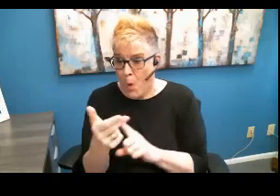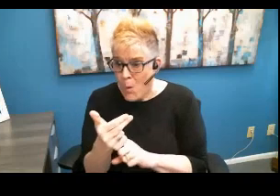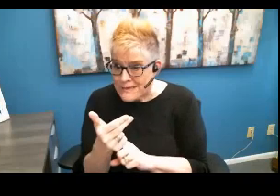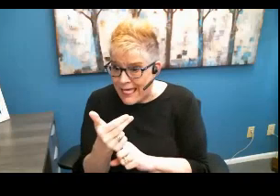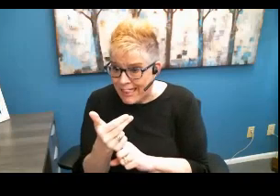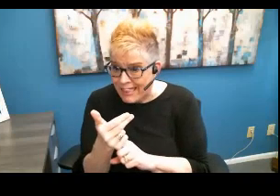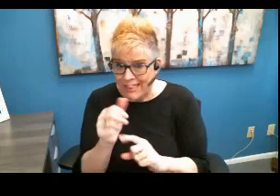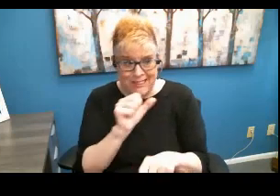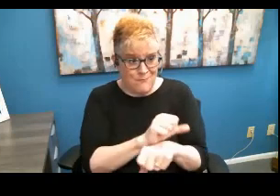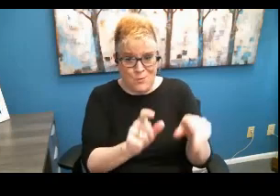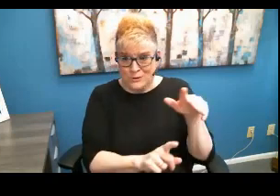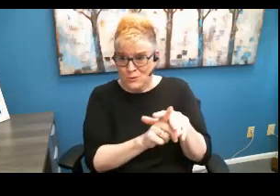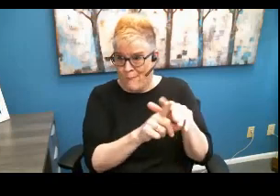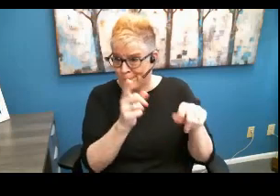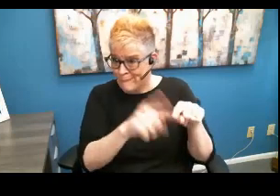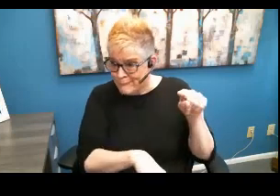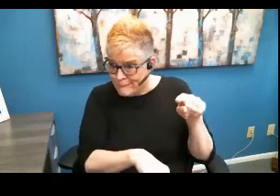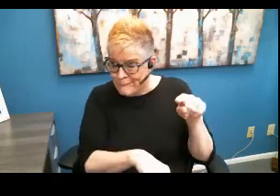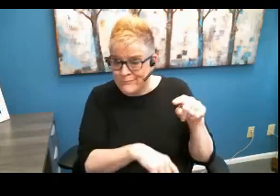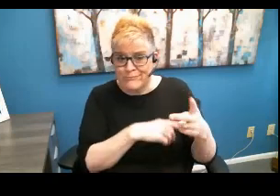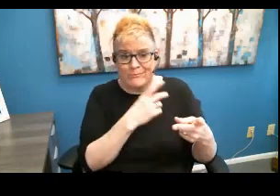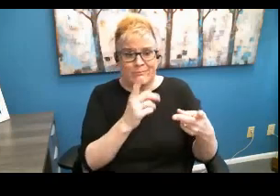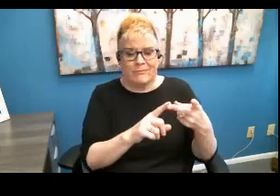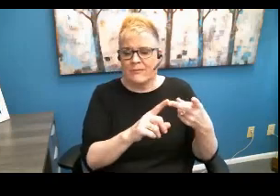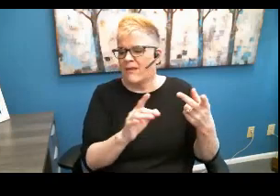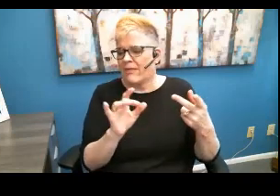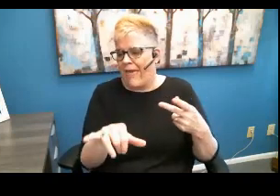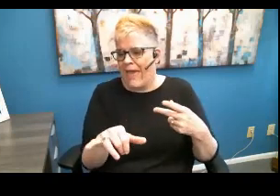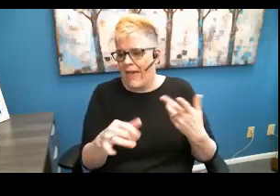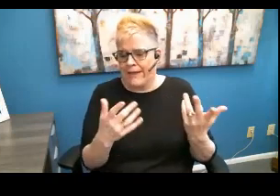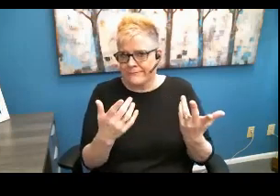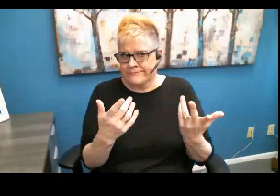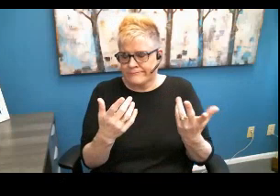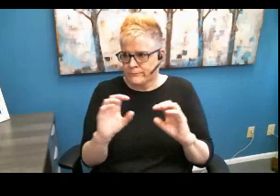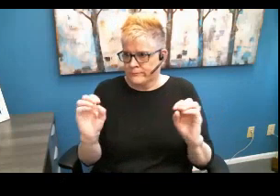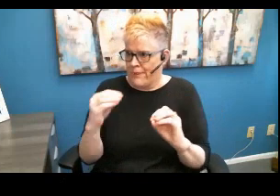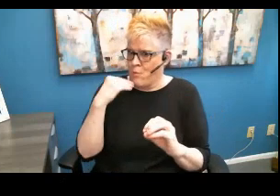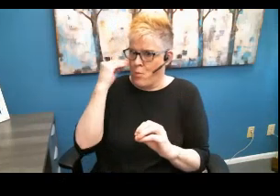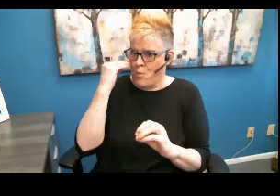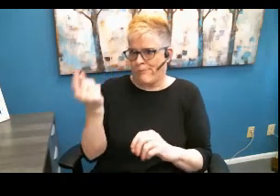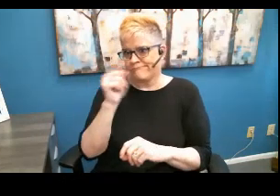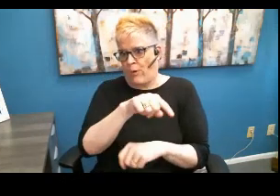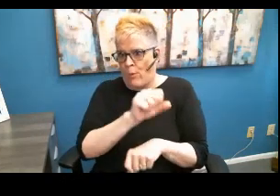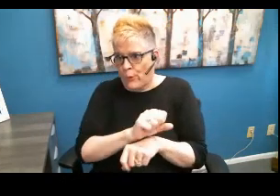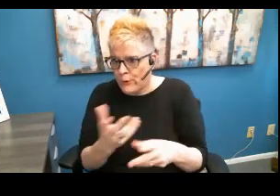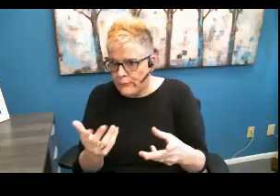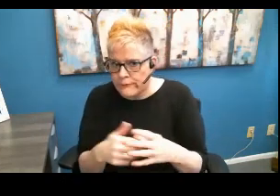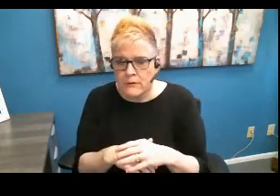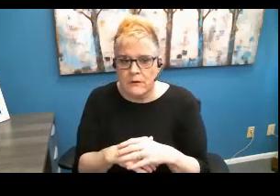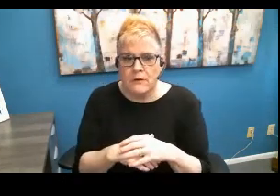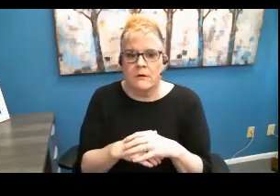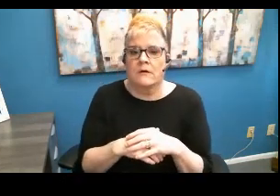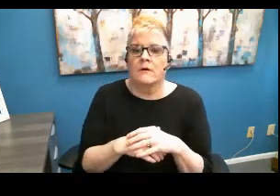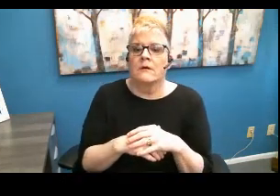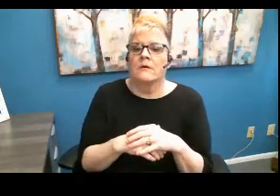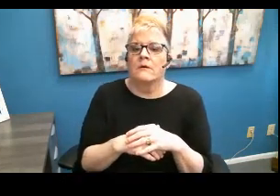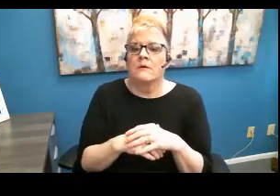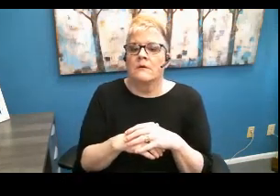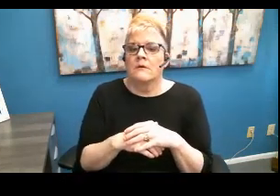show up to work, or vice versa. So start with residential customers, and really the goal here is just